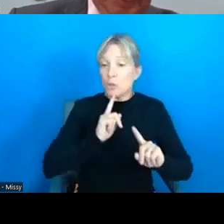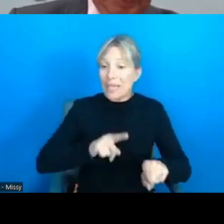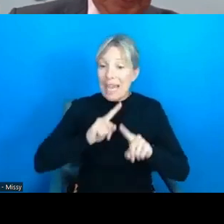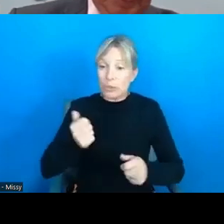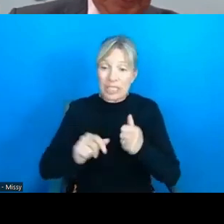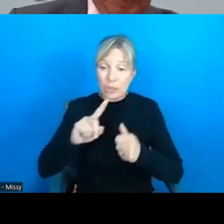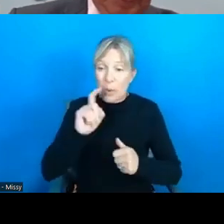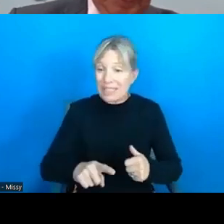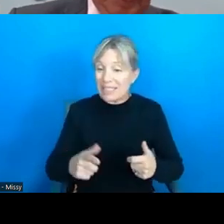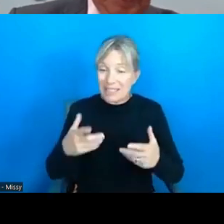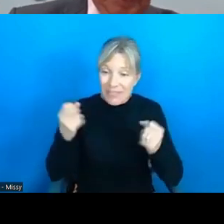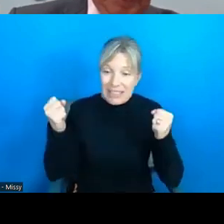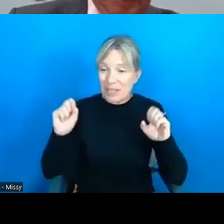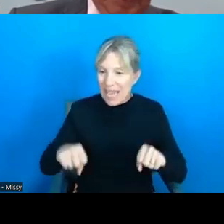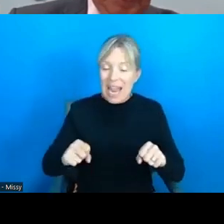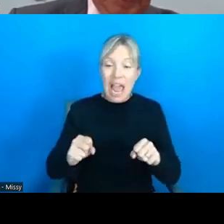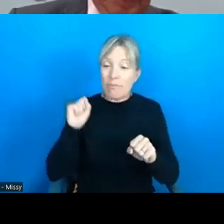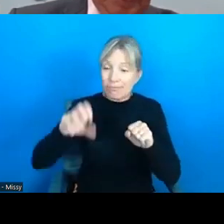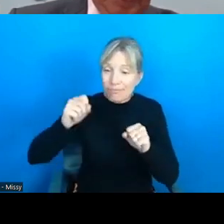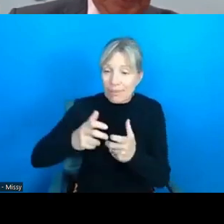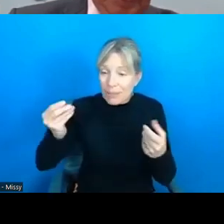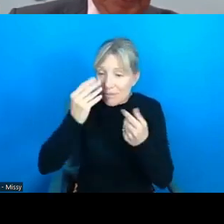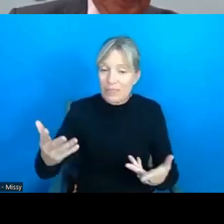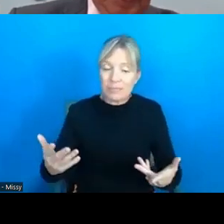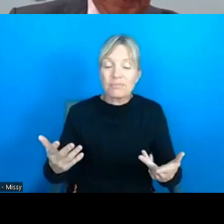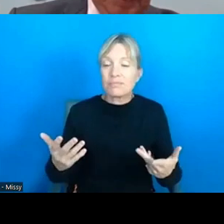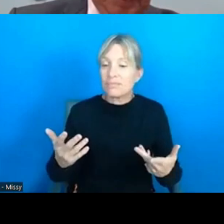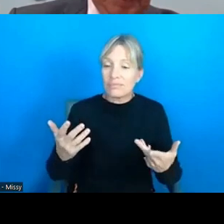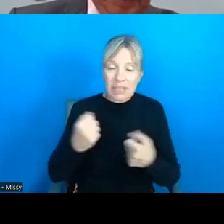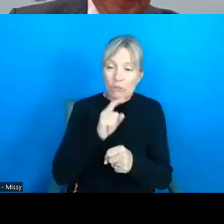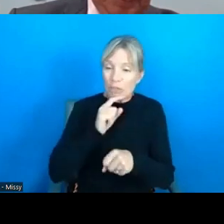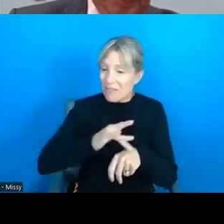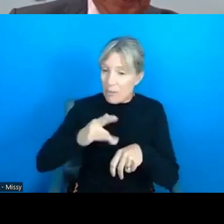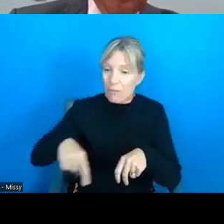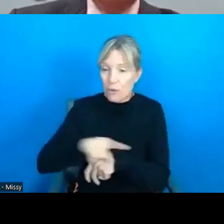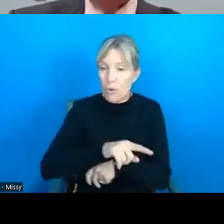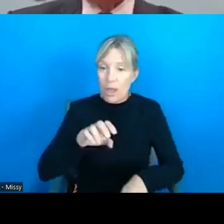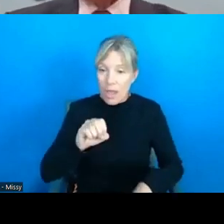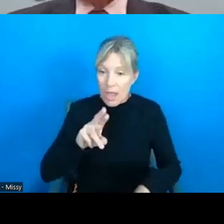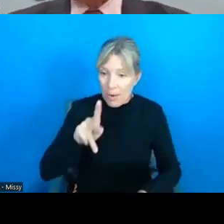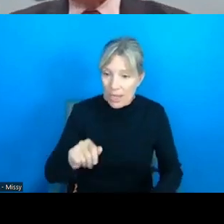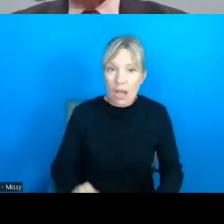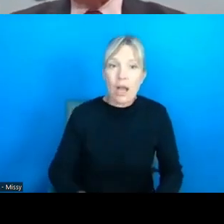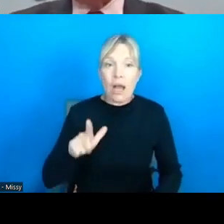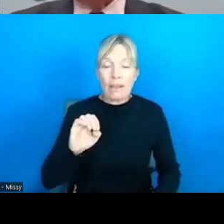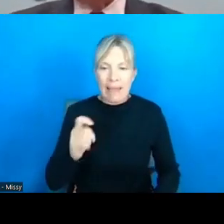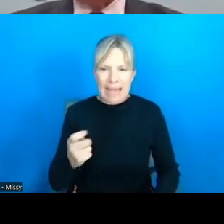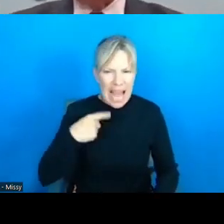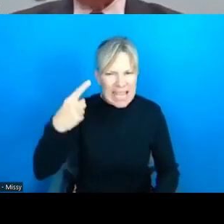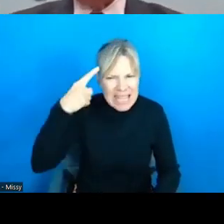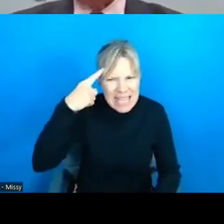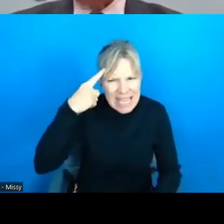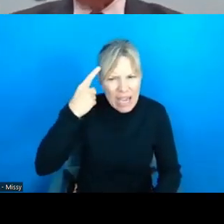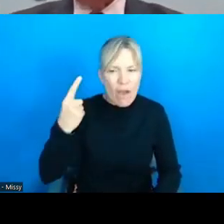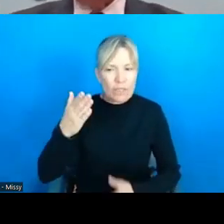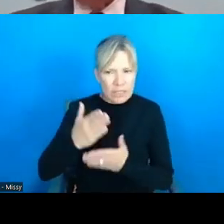one of these and get as much information out there as we can. Erica? Lex, I think for some